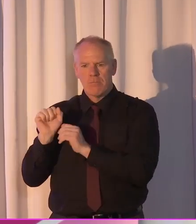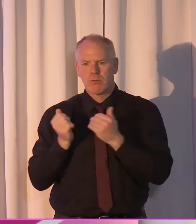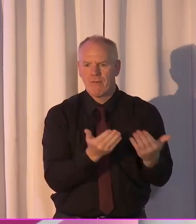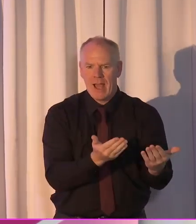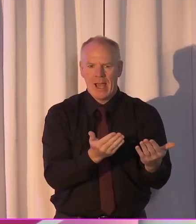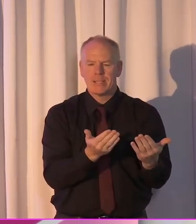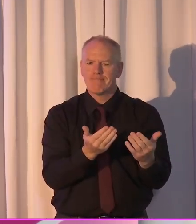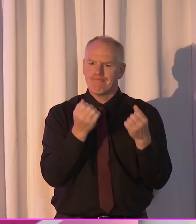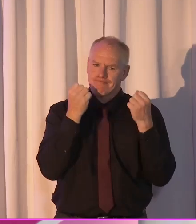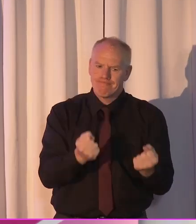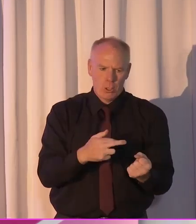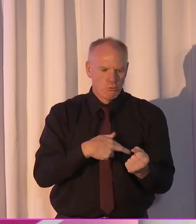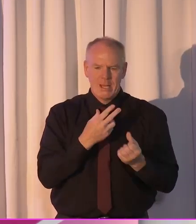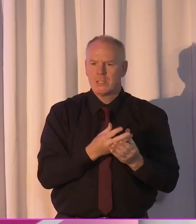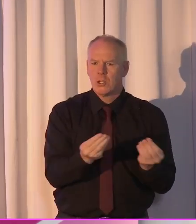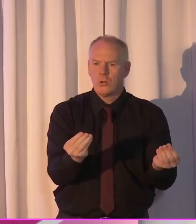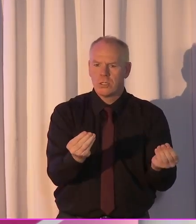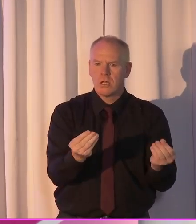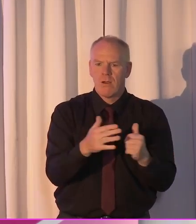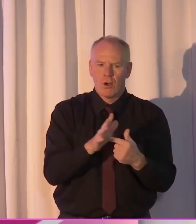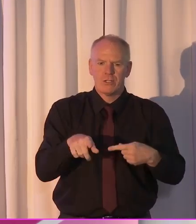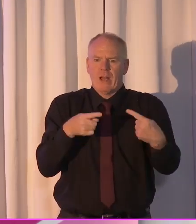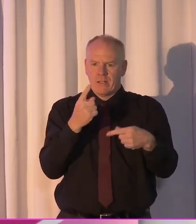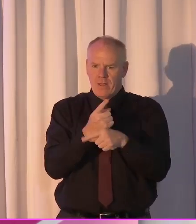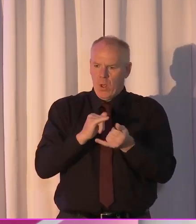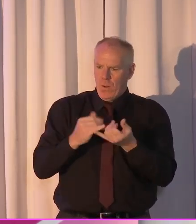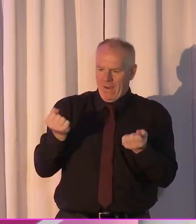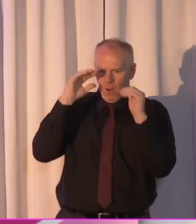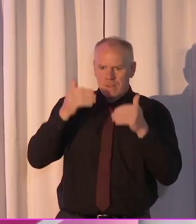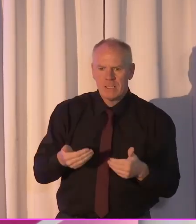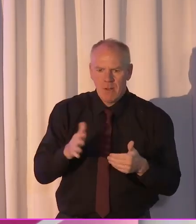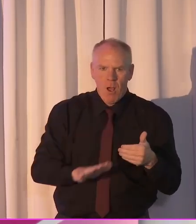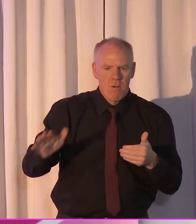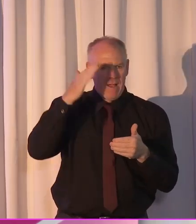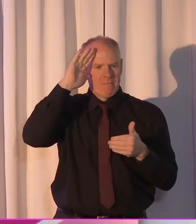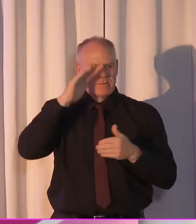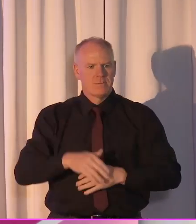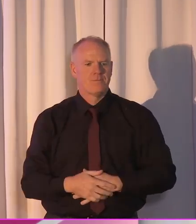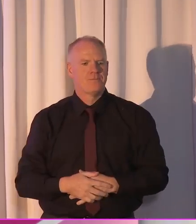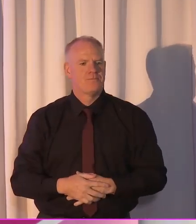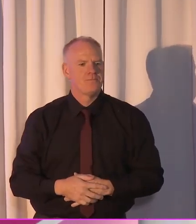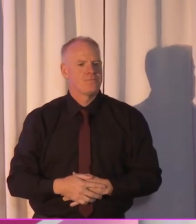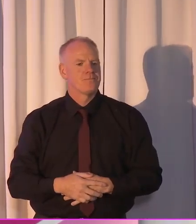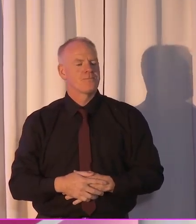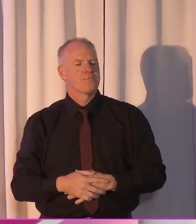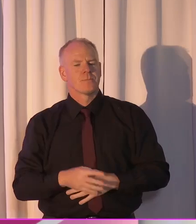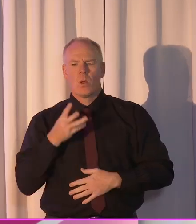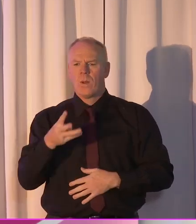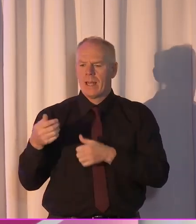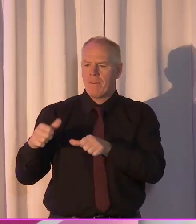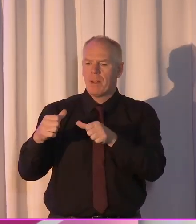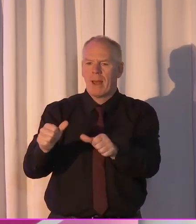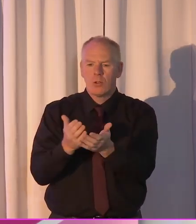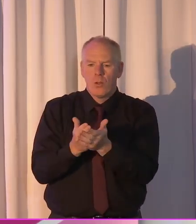deliver tangible solutions to address the challenges faced by autistic people across Ireland. It will be implemented over